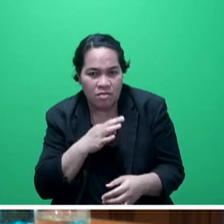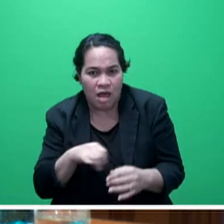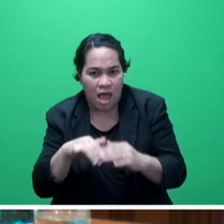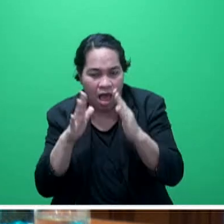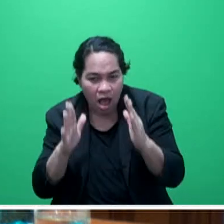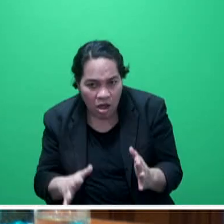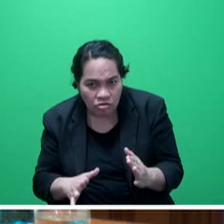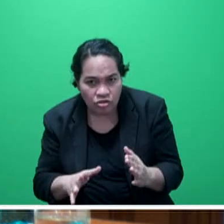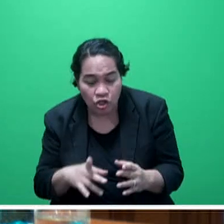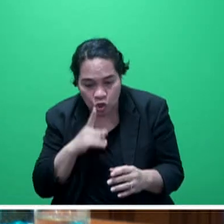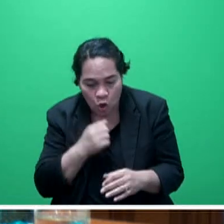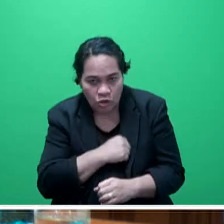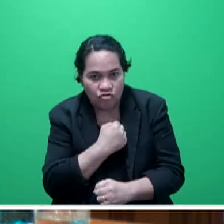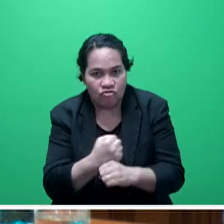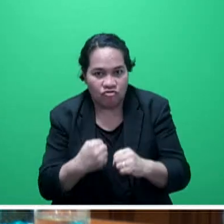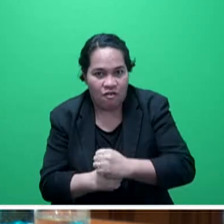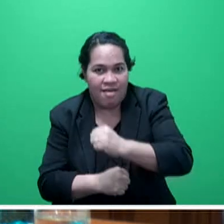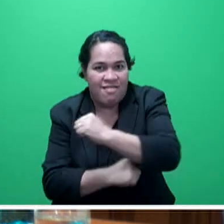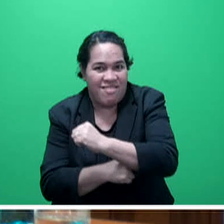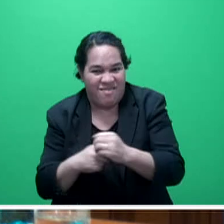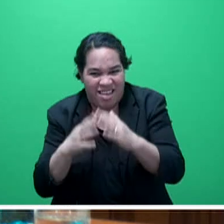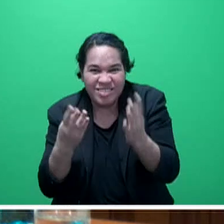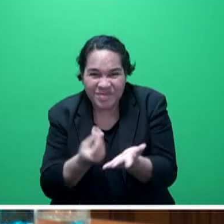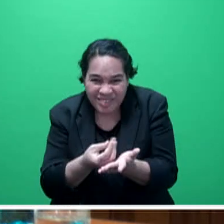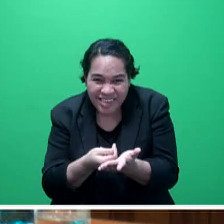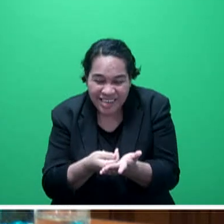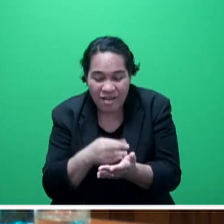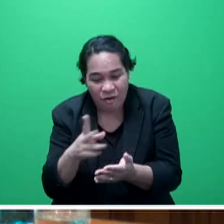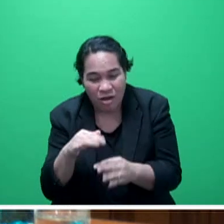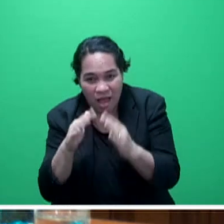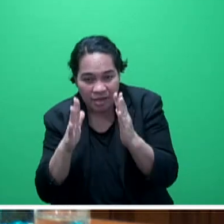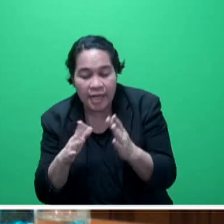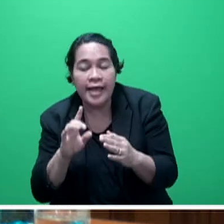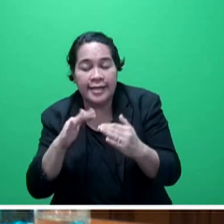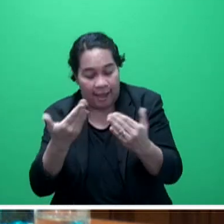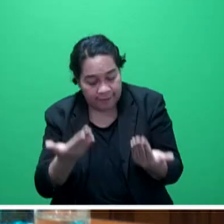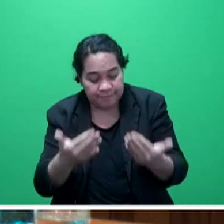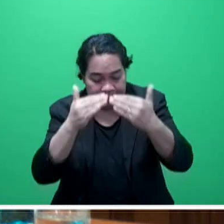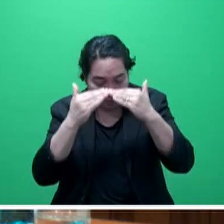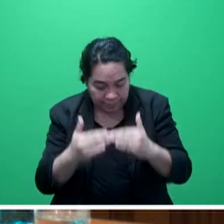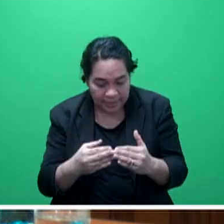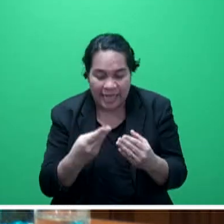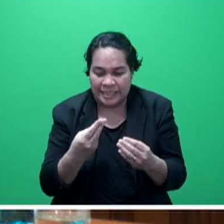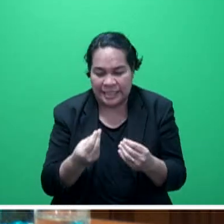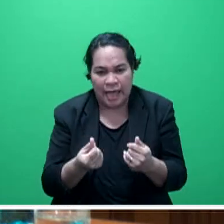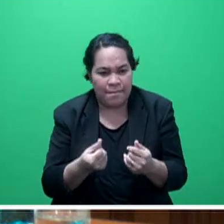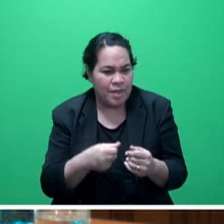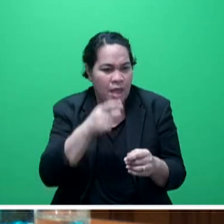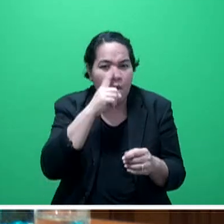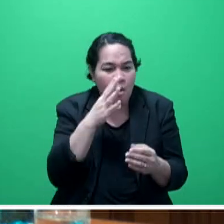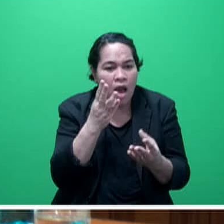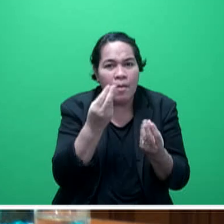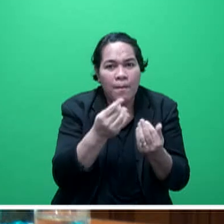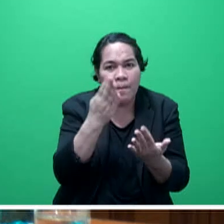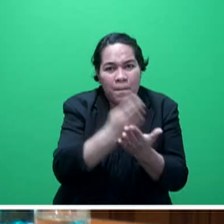the housing spectrum. Mr. Speaker, sir, now let me turn to certain budget critics who have been harping